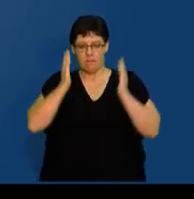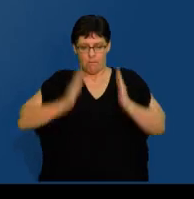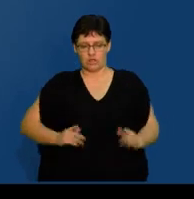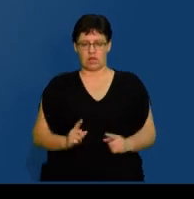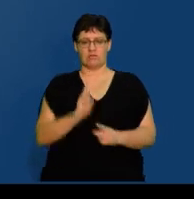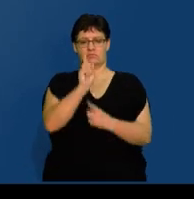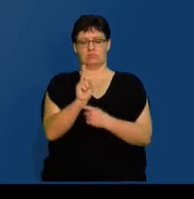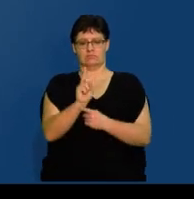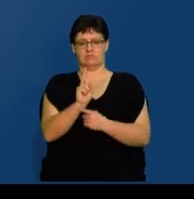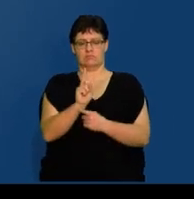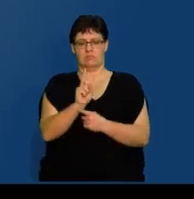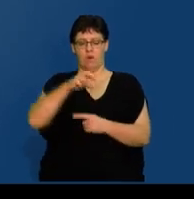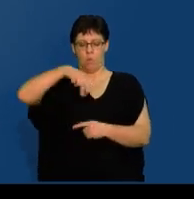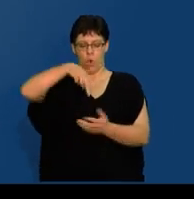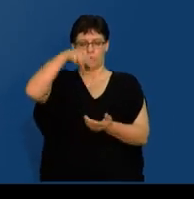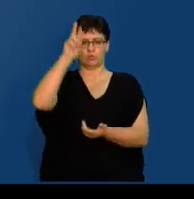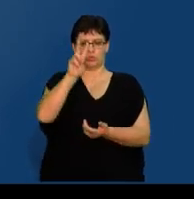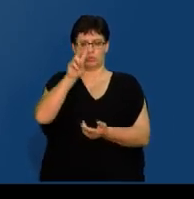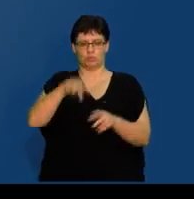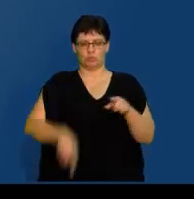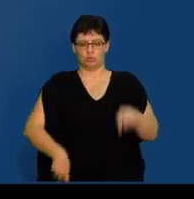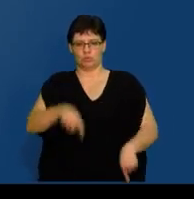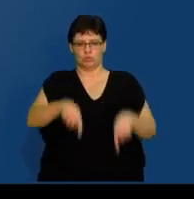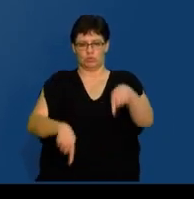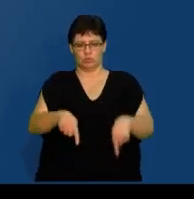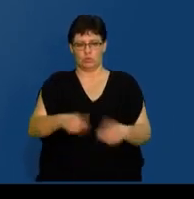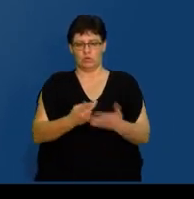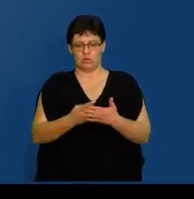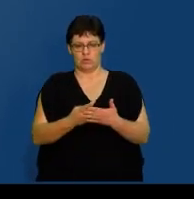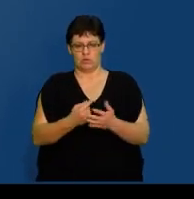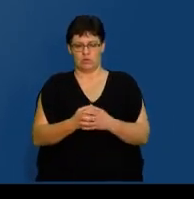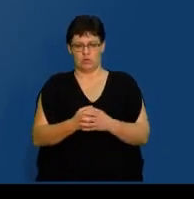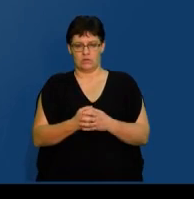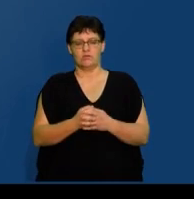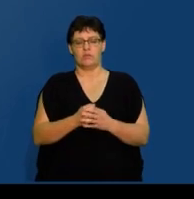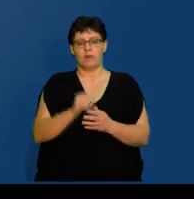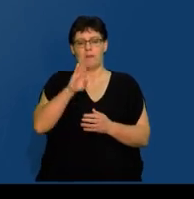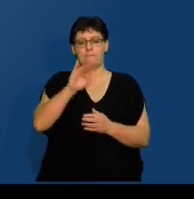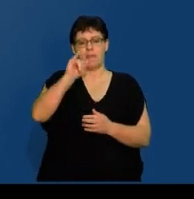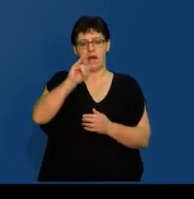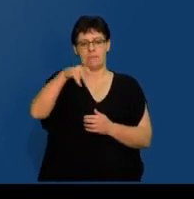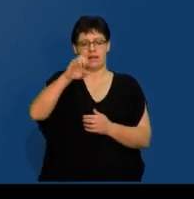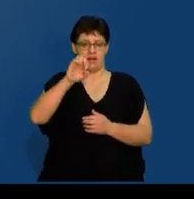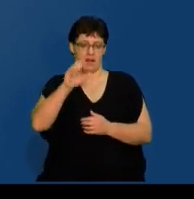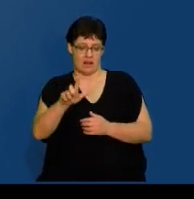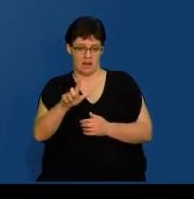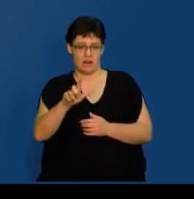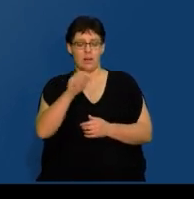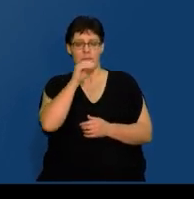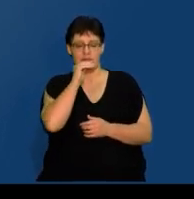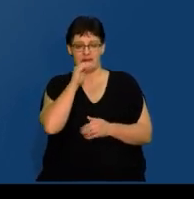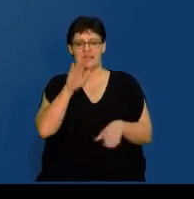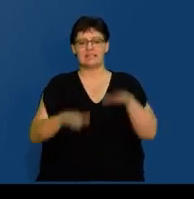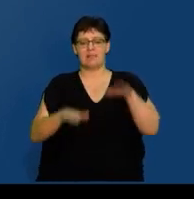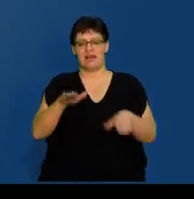we stand upright, or in other words, we tend to be bipedal, and that's a feature that is similar